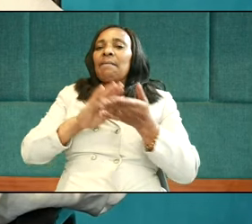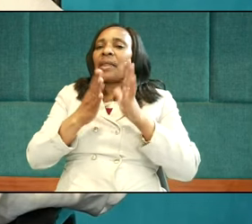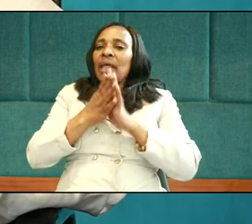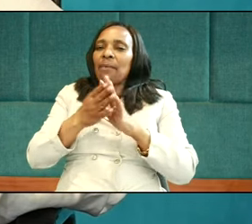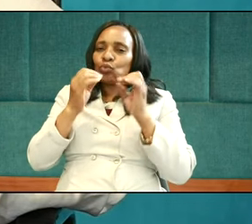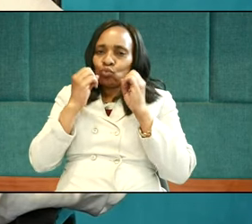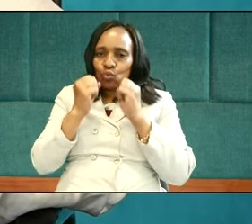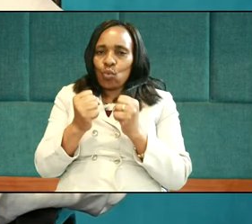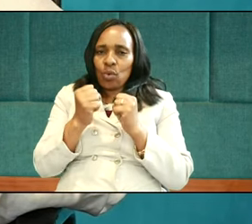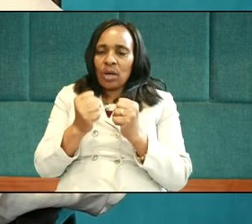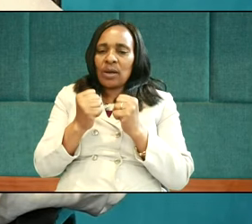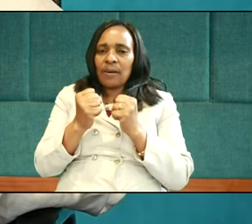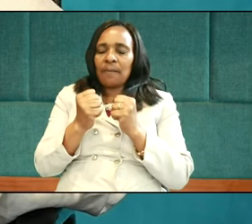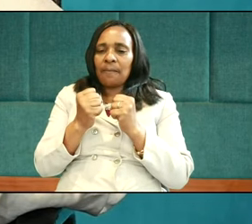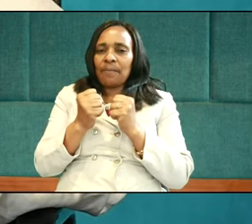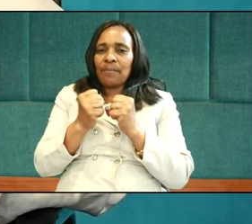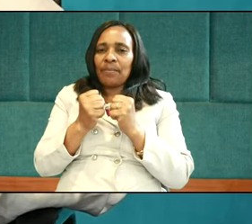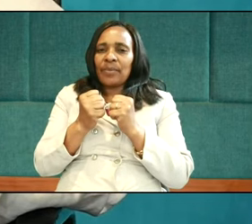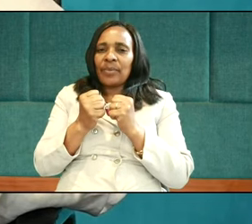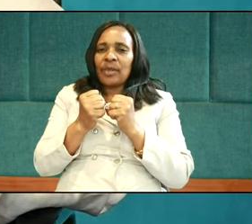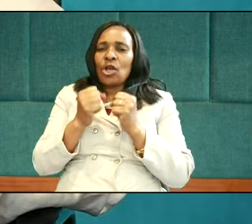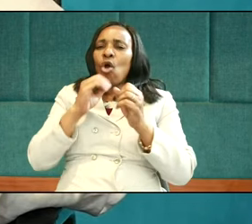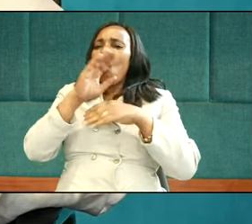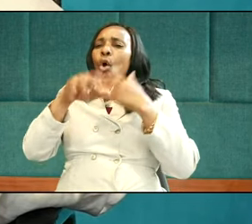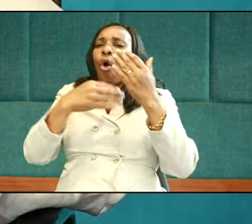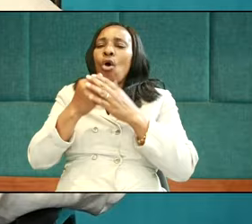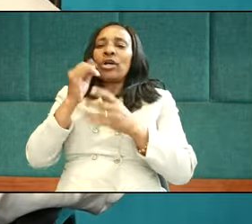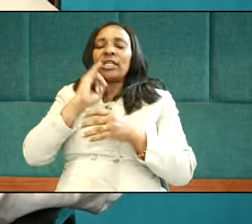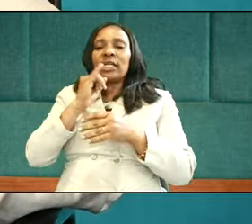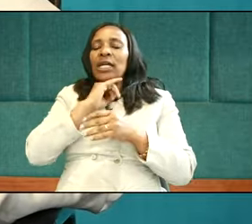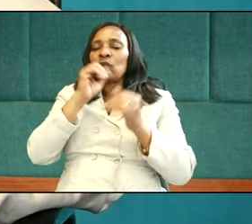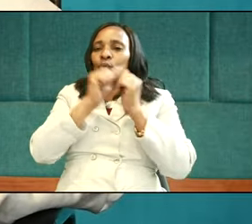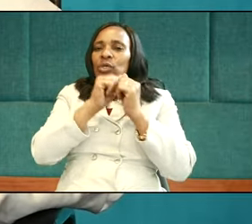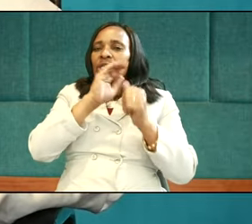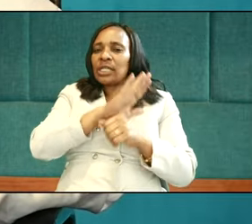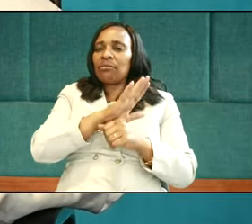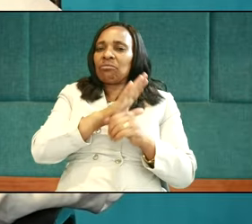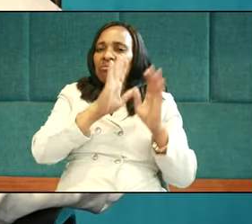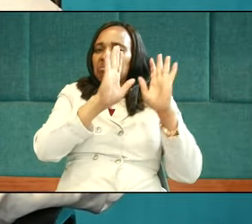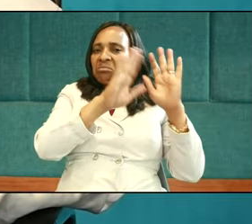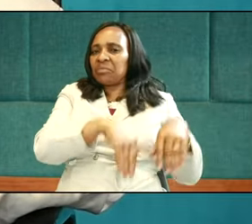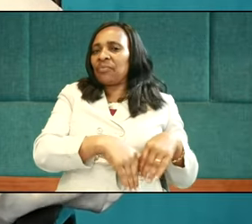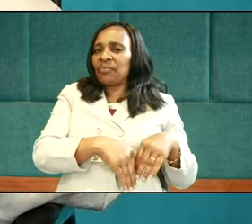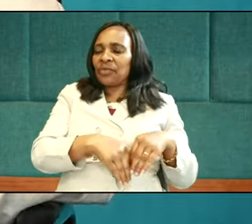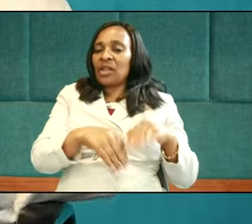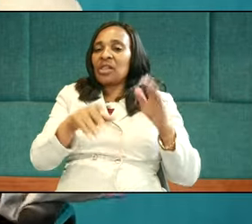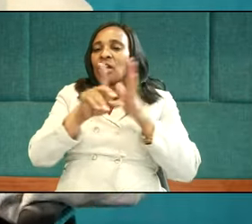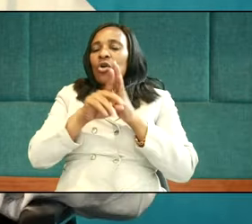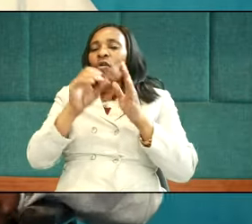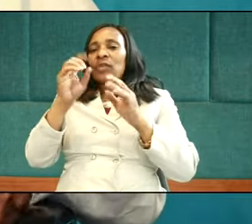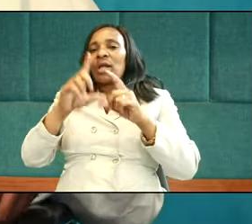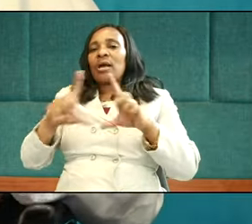strong, he and all Israel with him abandoned the law of the Lord.